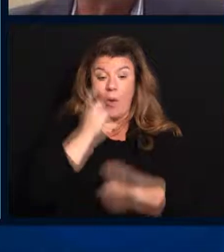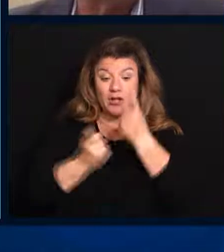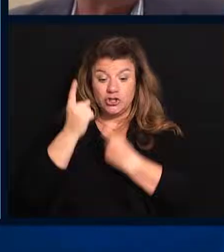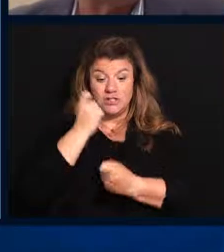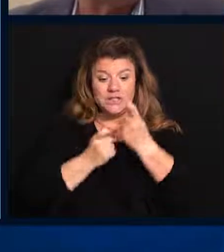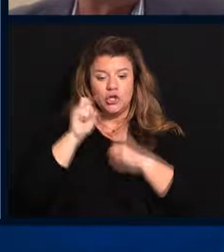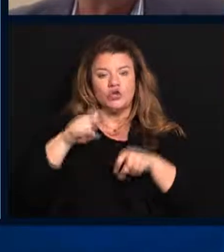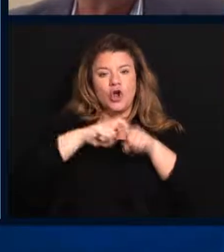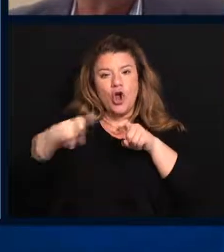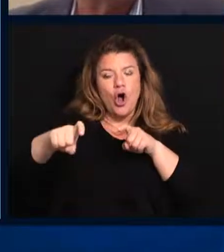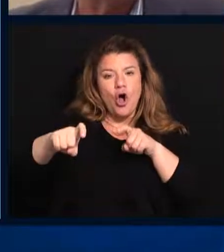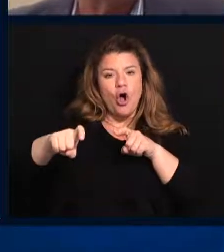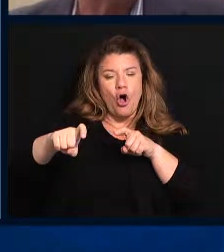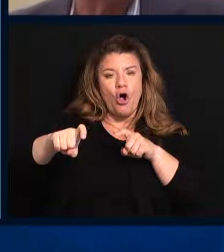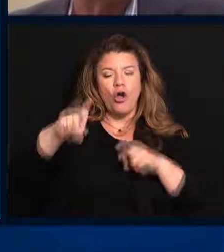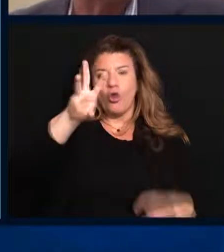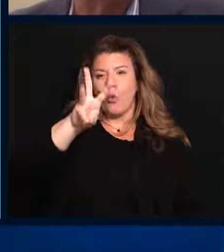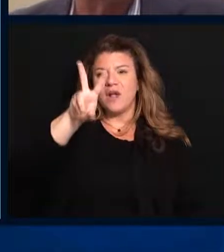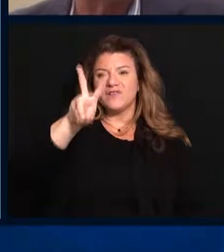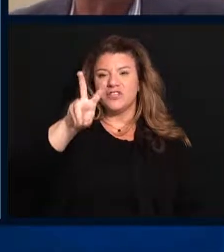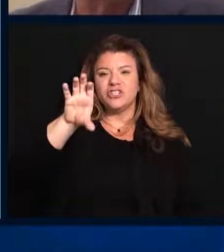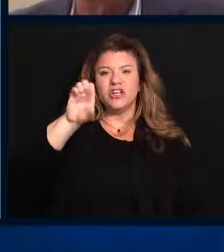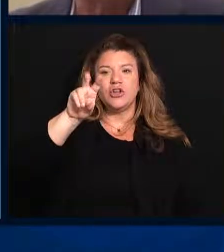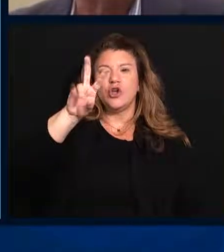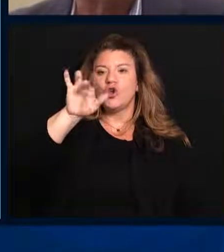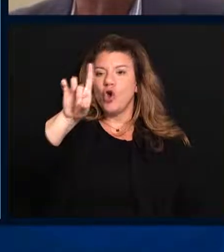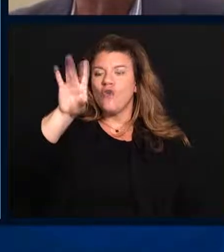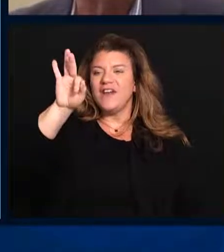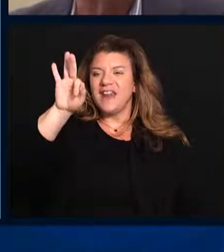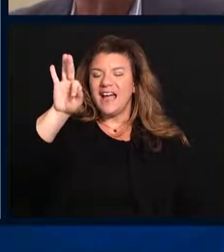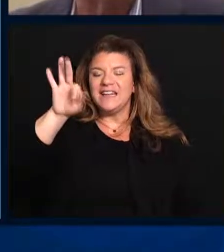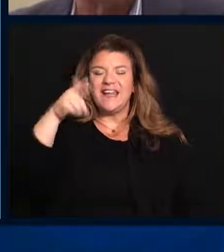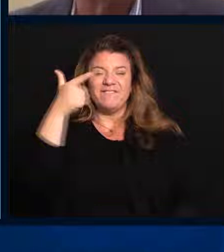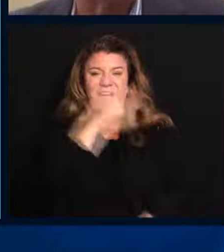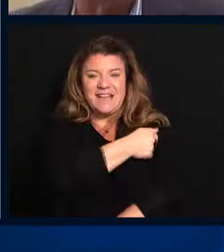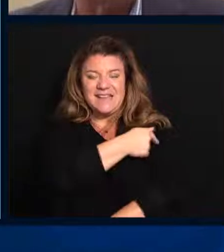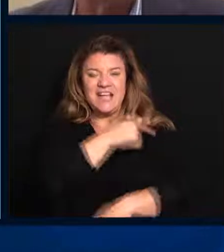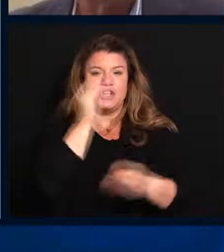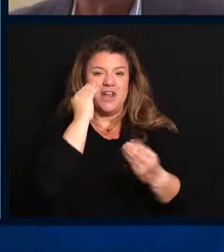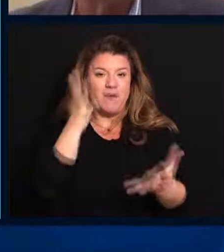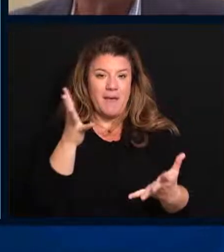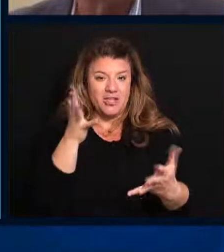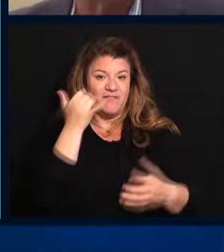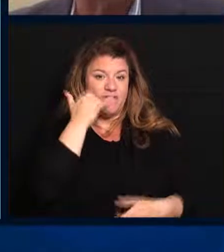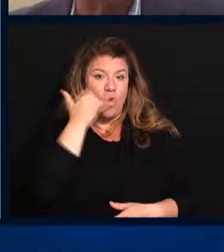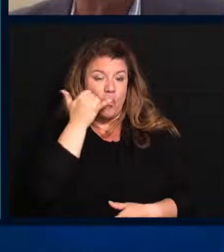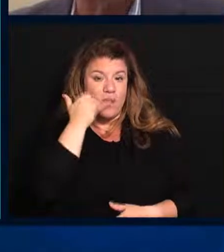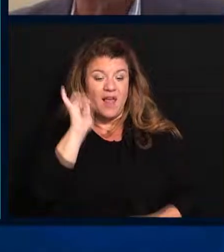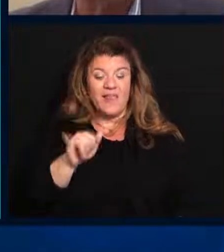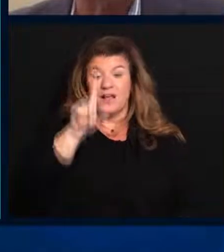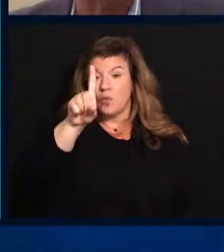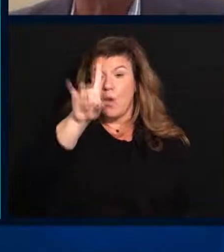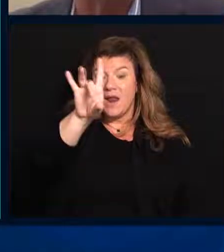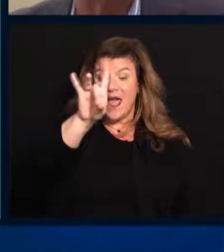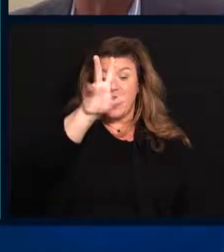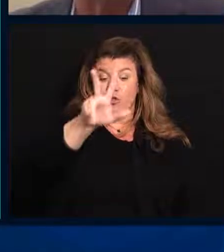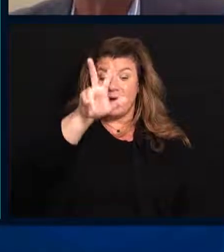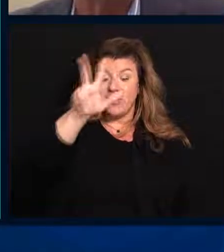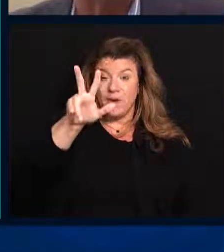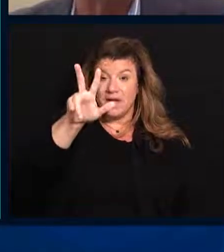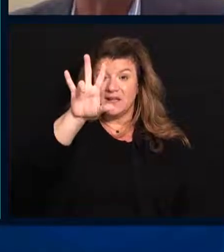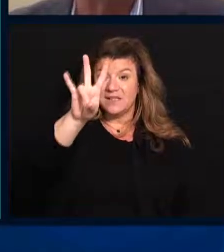should call the West Virginia COVID-19 vaccination information line, which is